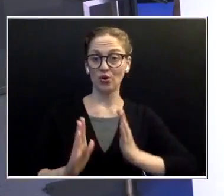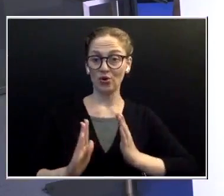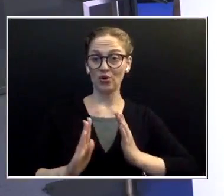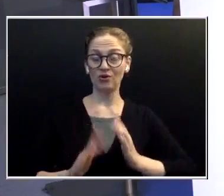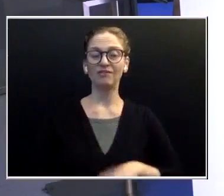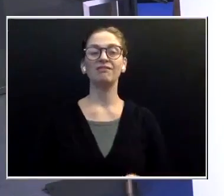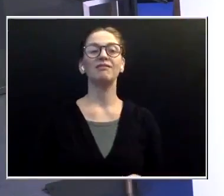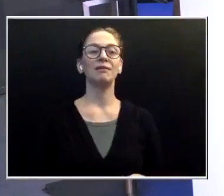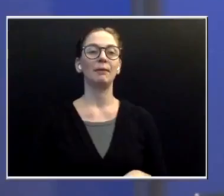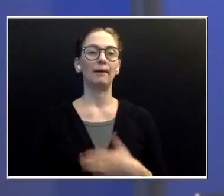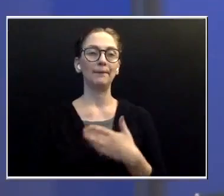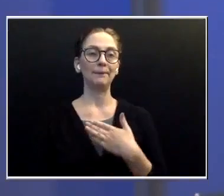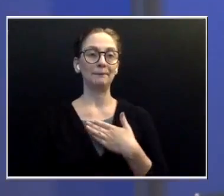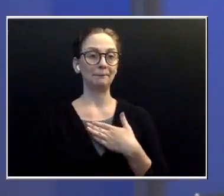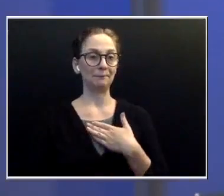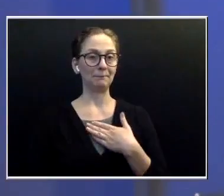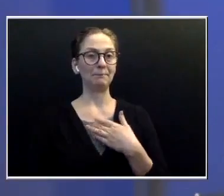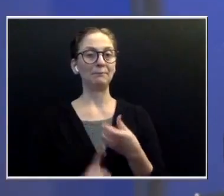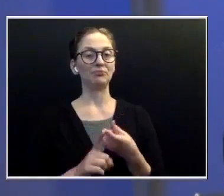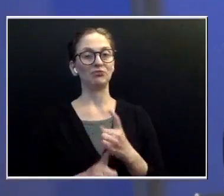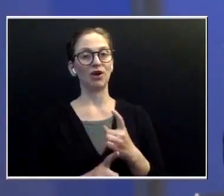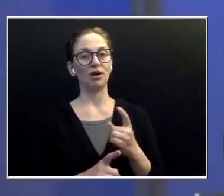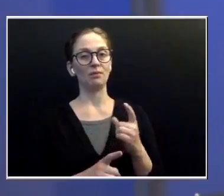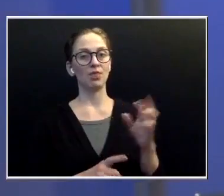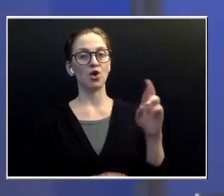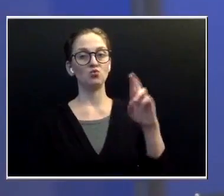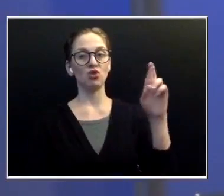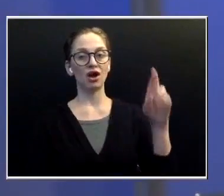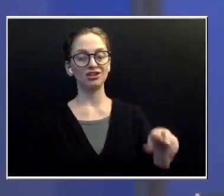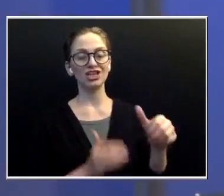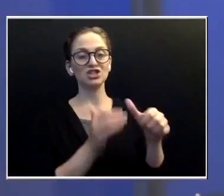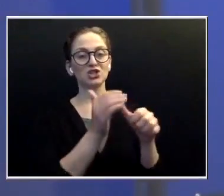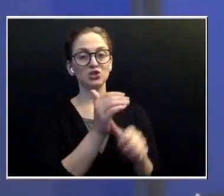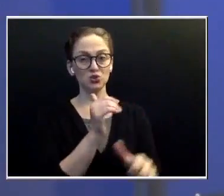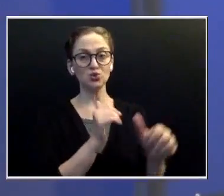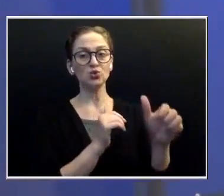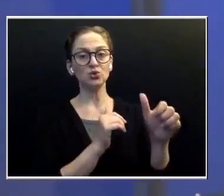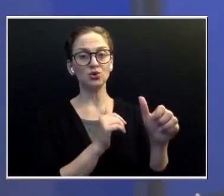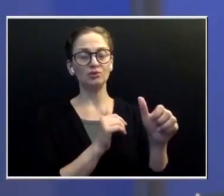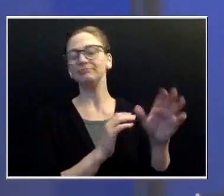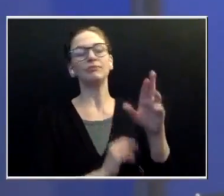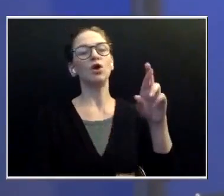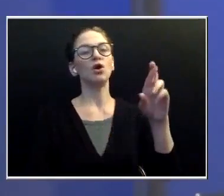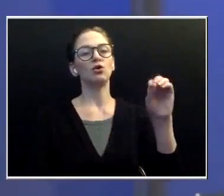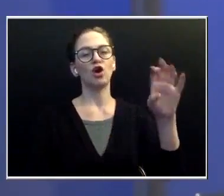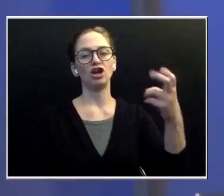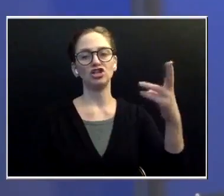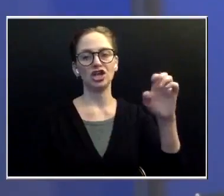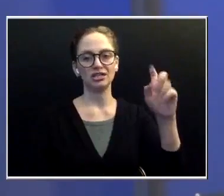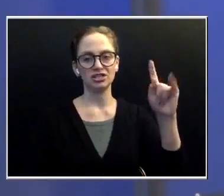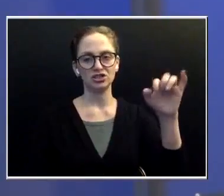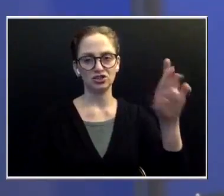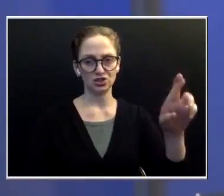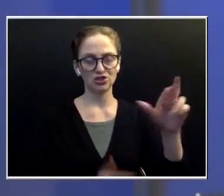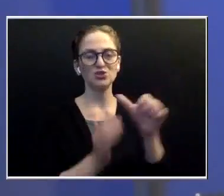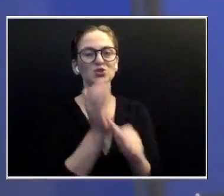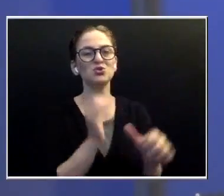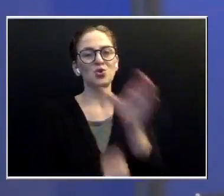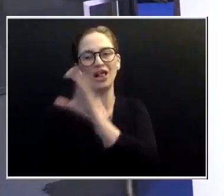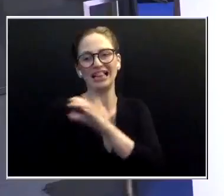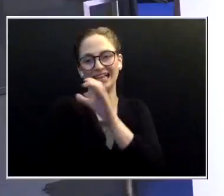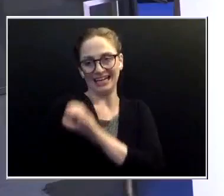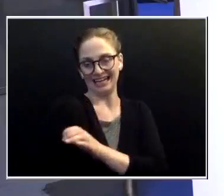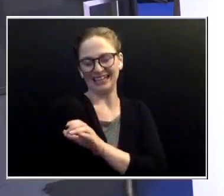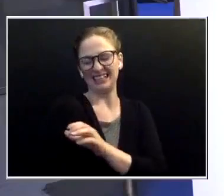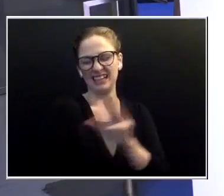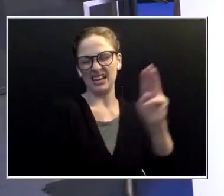from the Rochester Stool Clinic in Rochester, Minnesota. I have no idea who they were. So there's just a